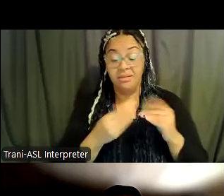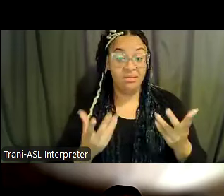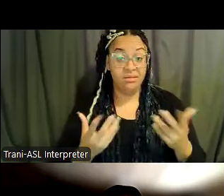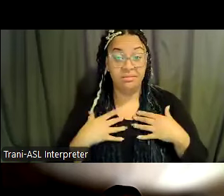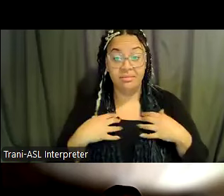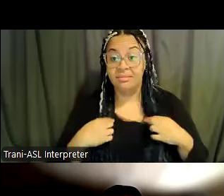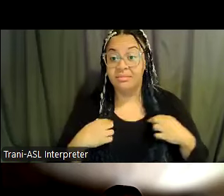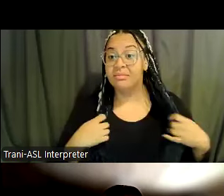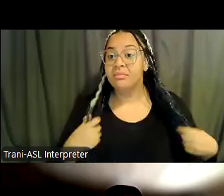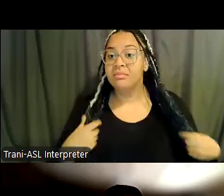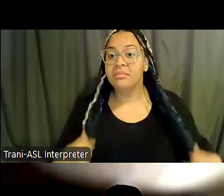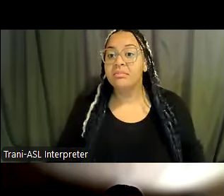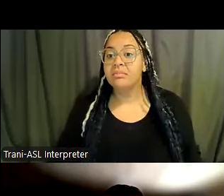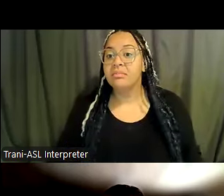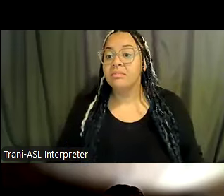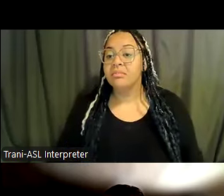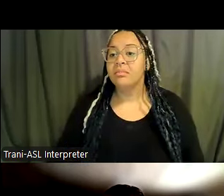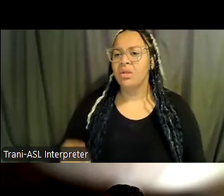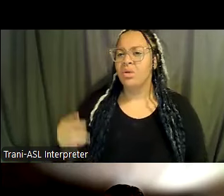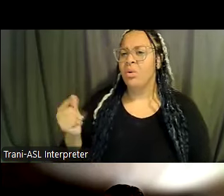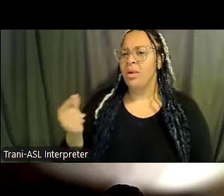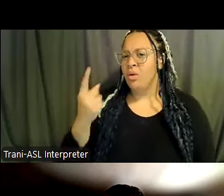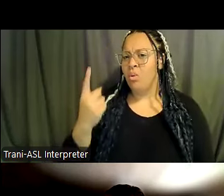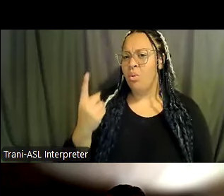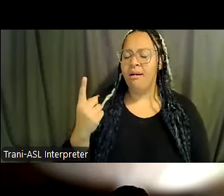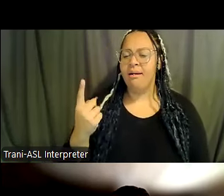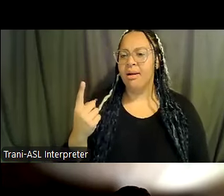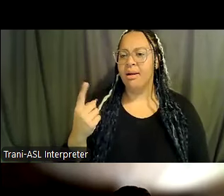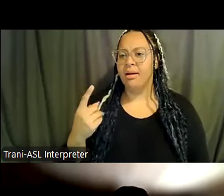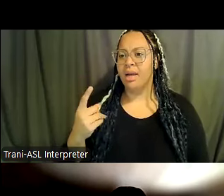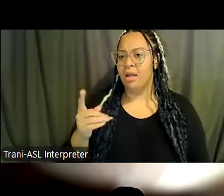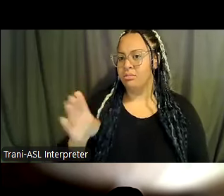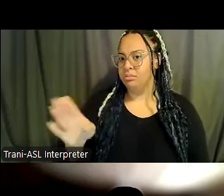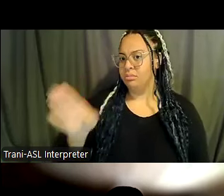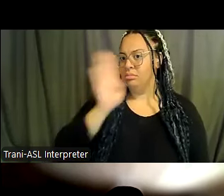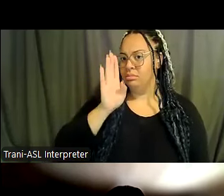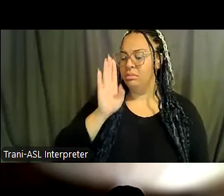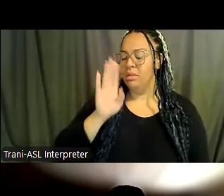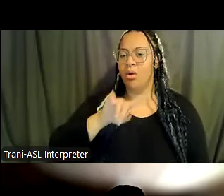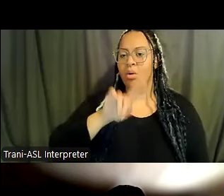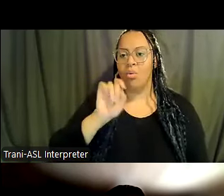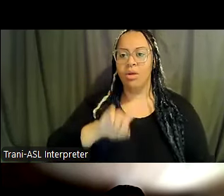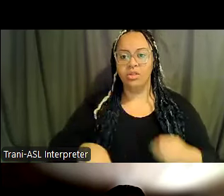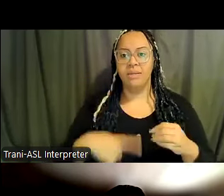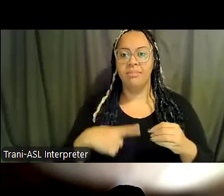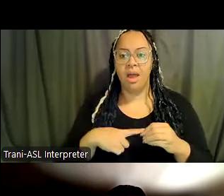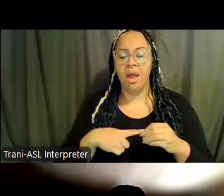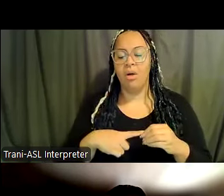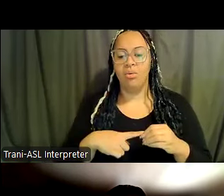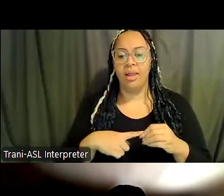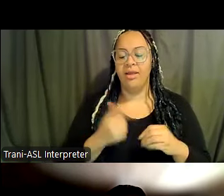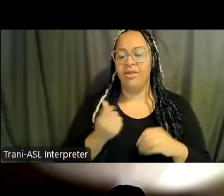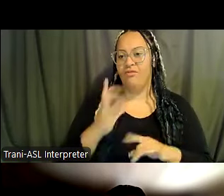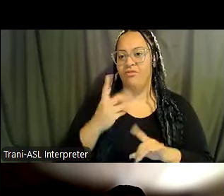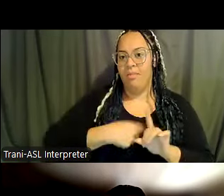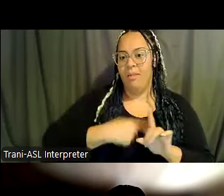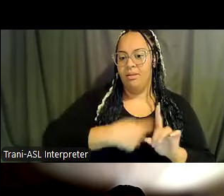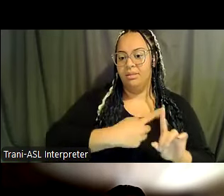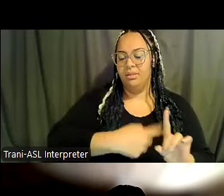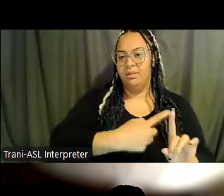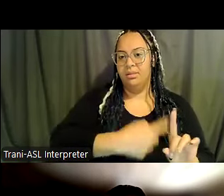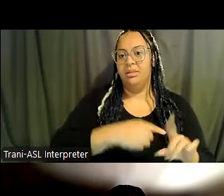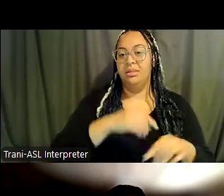Again, Sorry, real quick. There was one that was just direct to me, and there was a question about in the coming months in the county